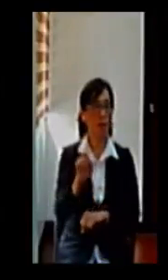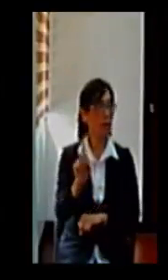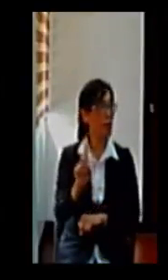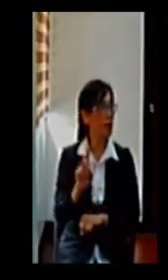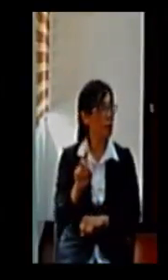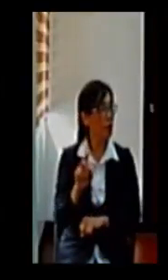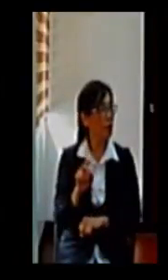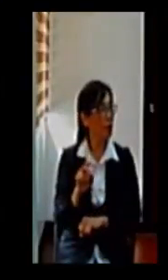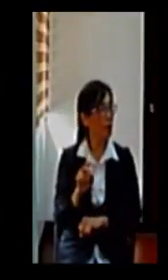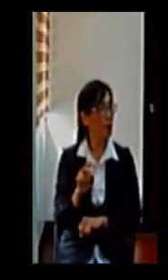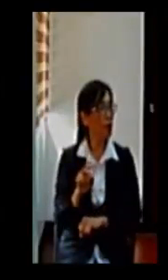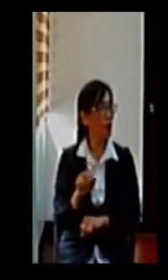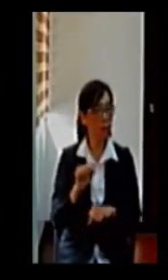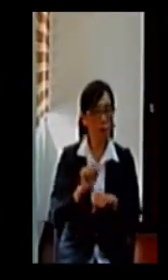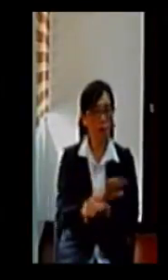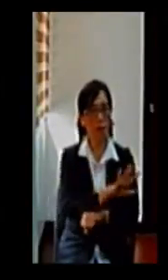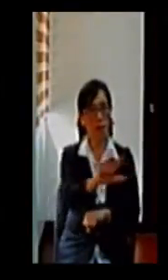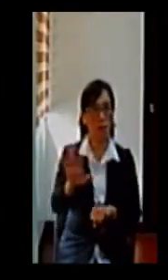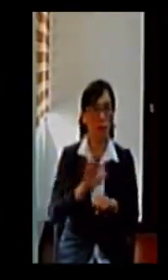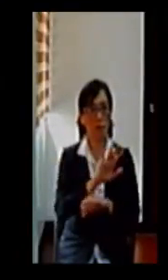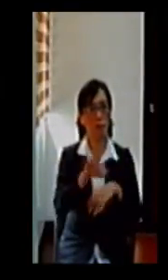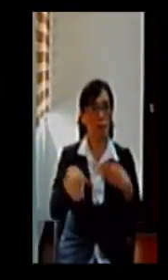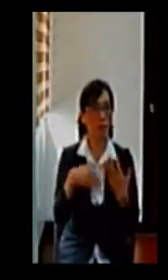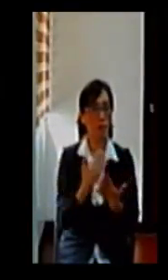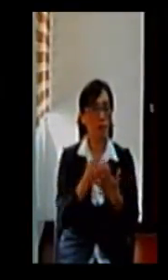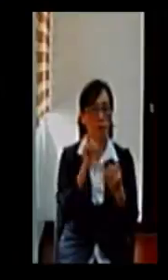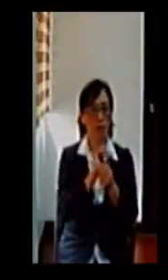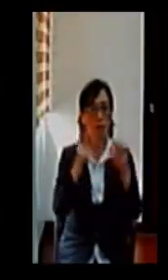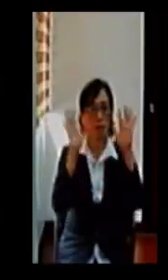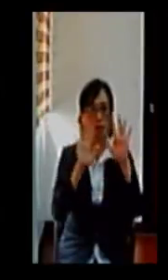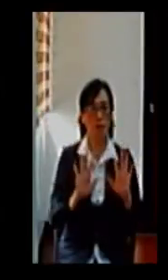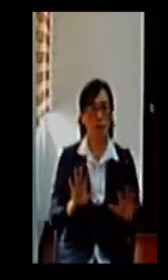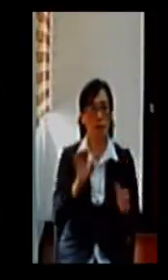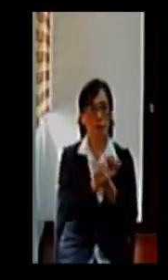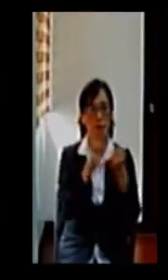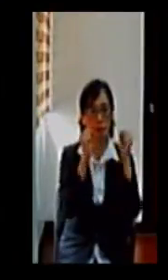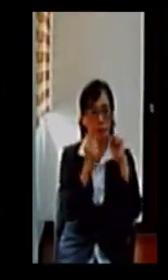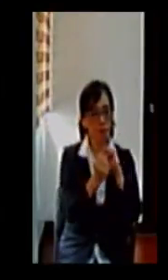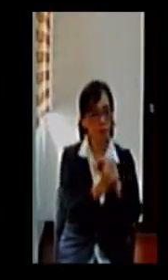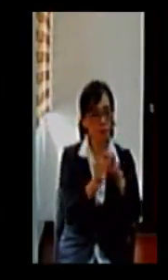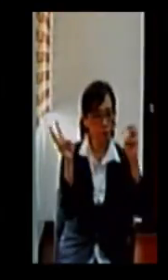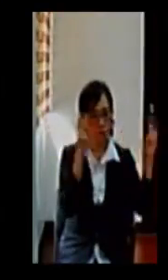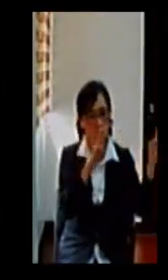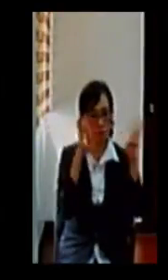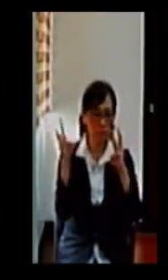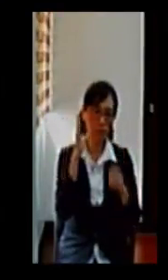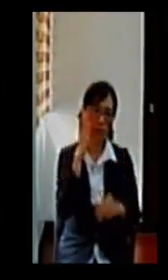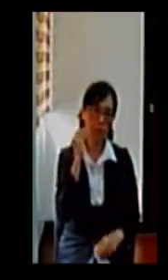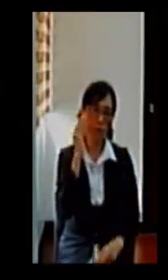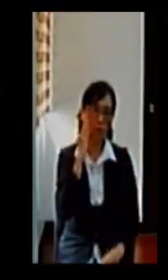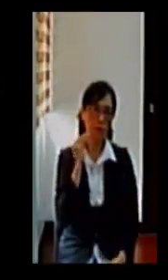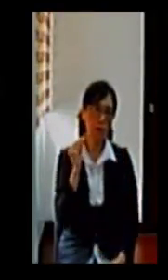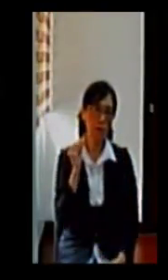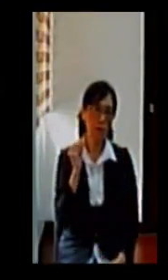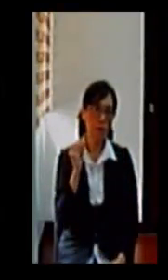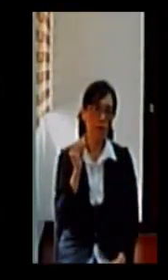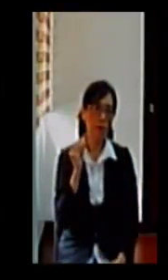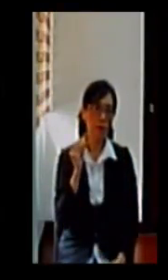is actually affecting all this change in the weather and what we are experiencing now, especially in terms of